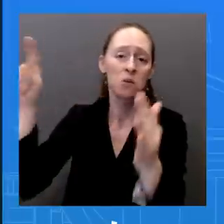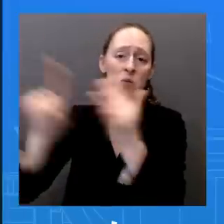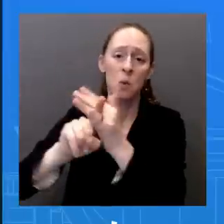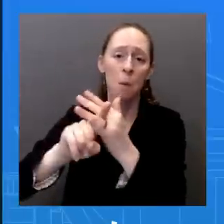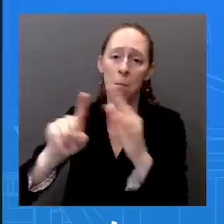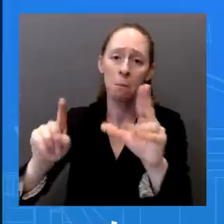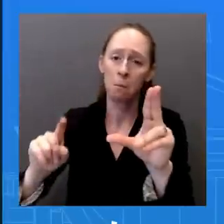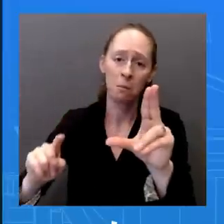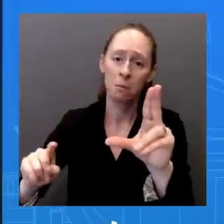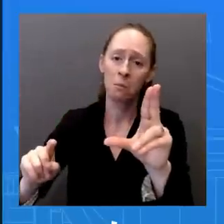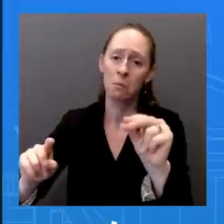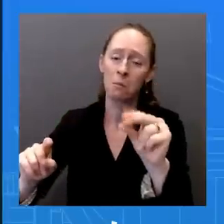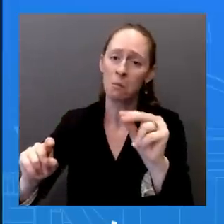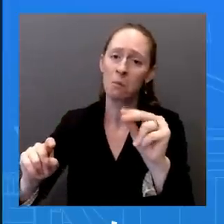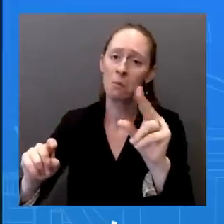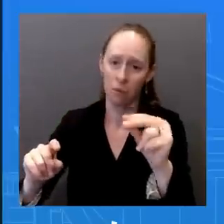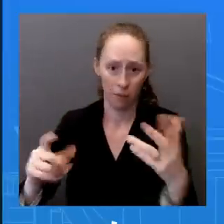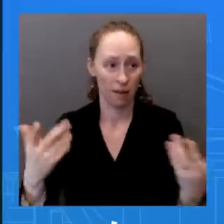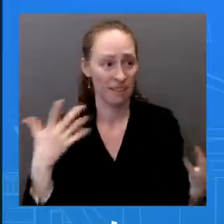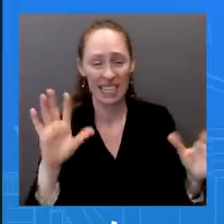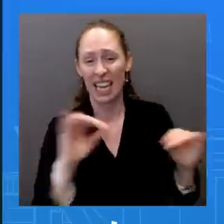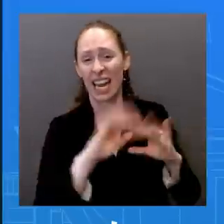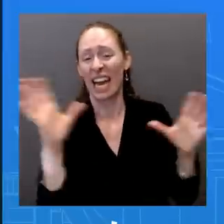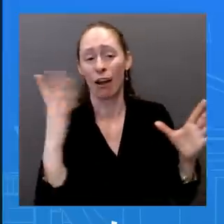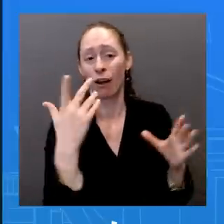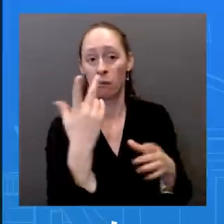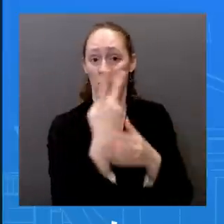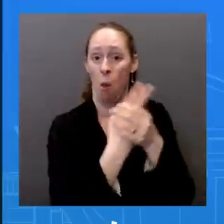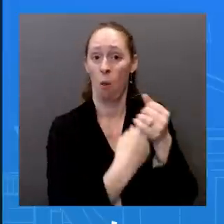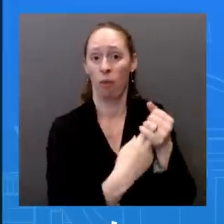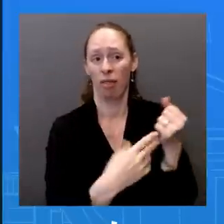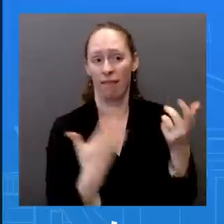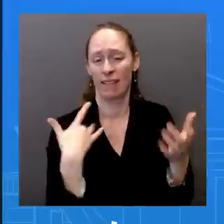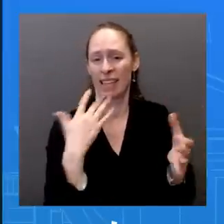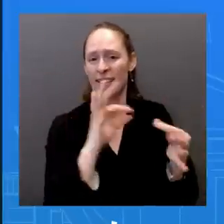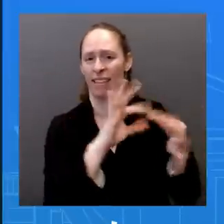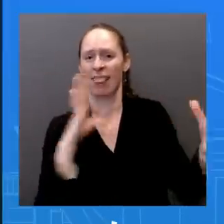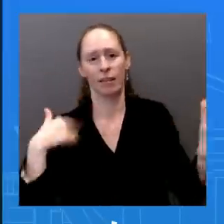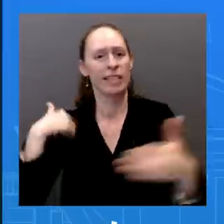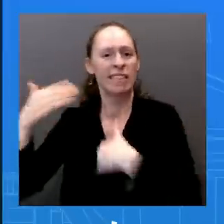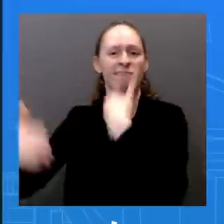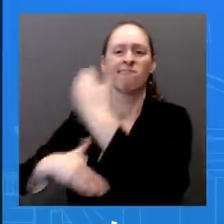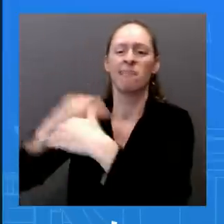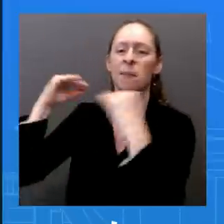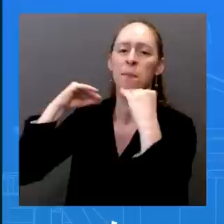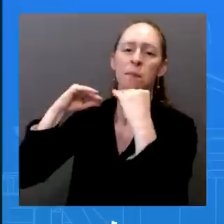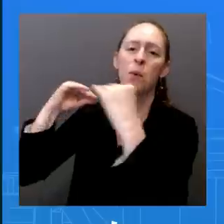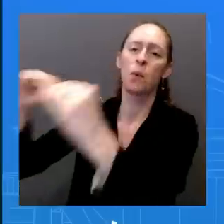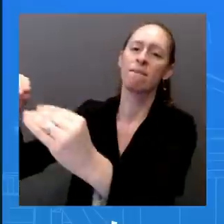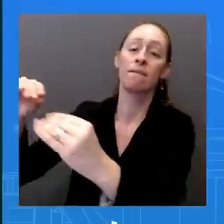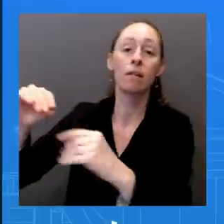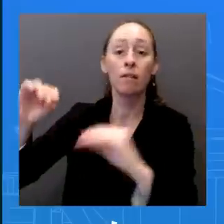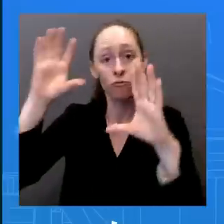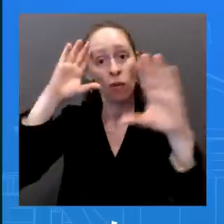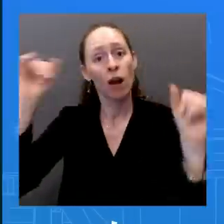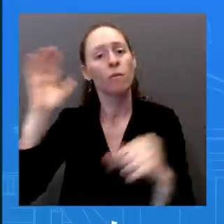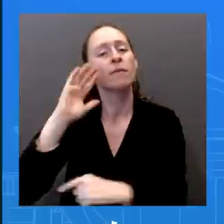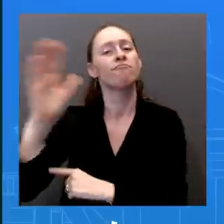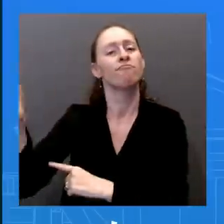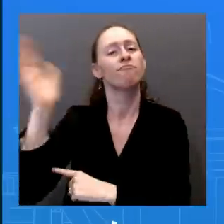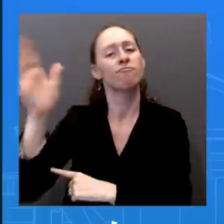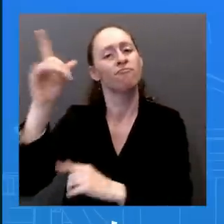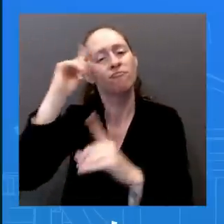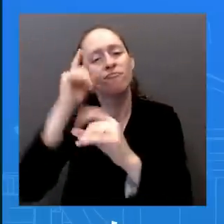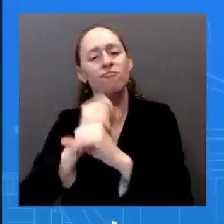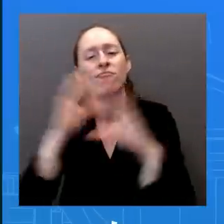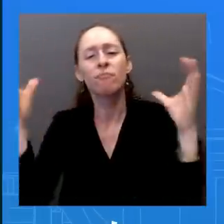will describe his vision for American foreign policy and principled leadership in the world. Among other things, he'll offer a firm rebuke of